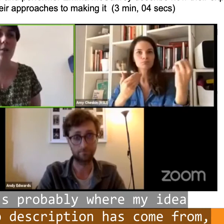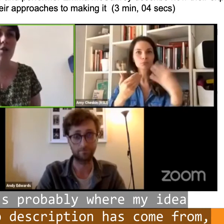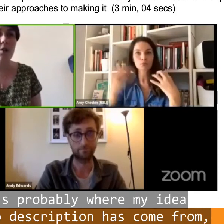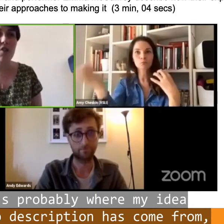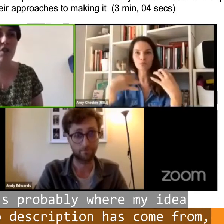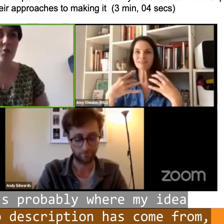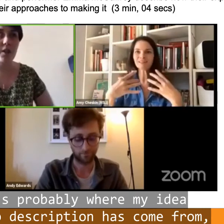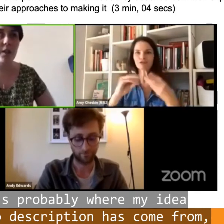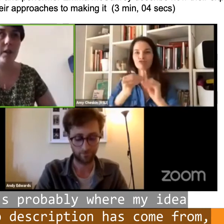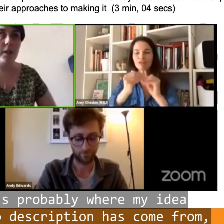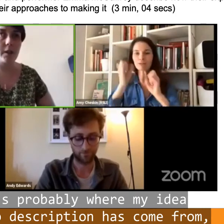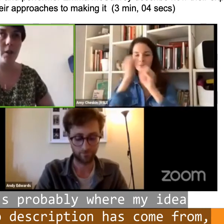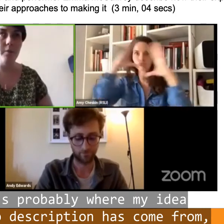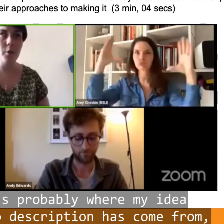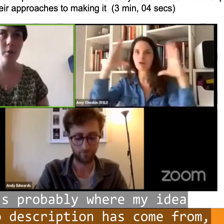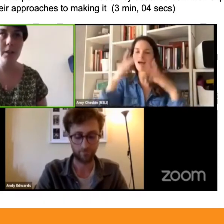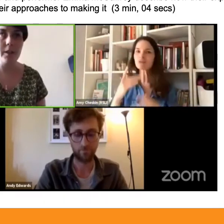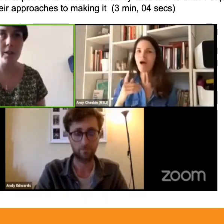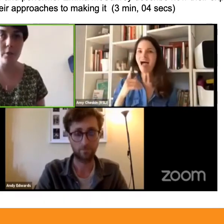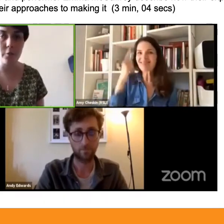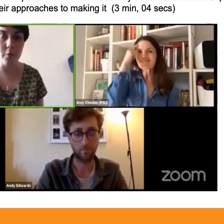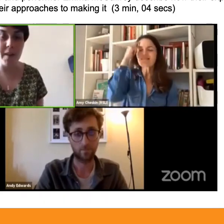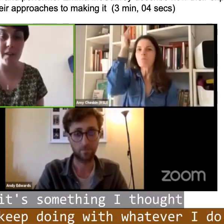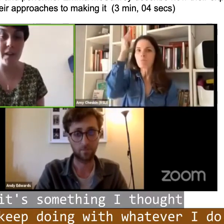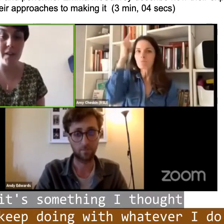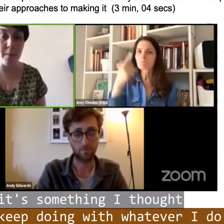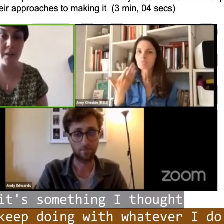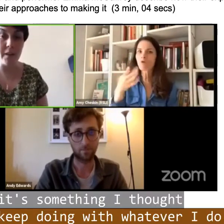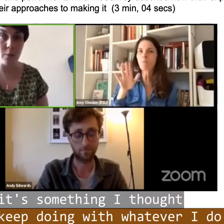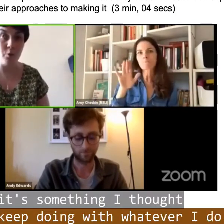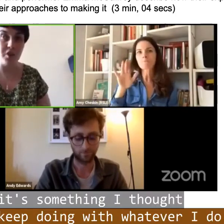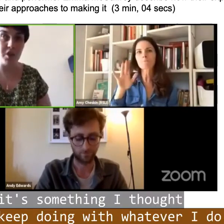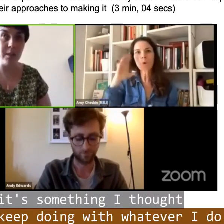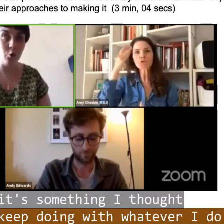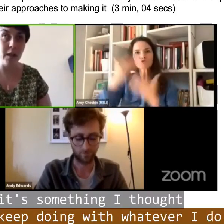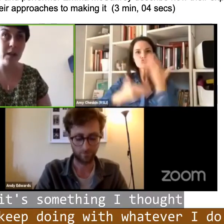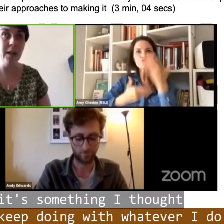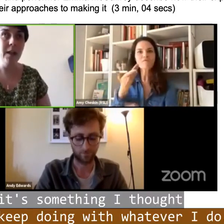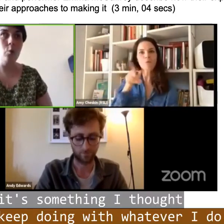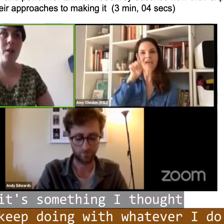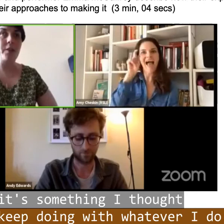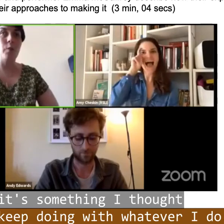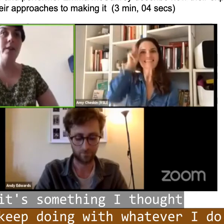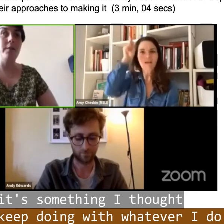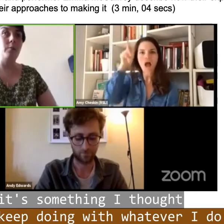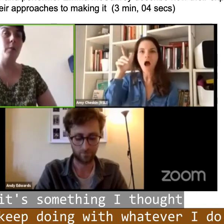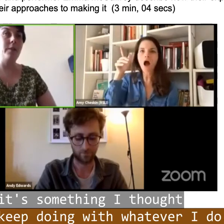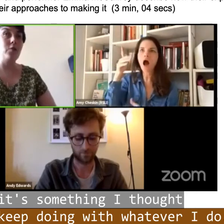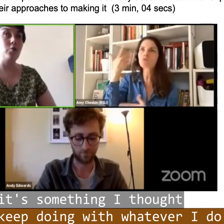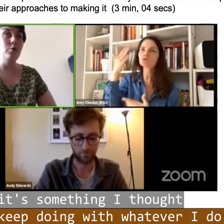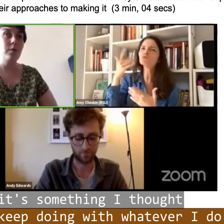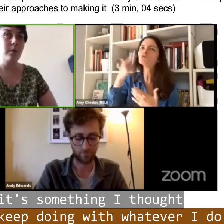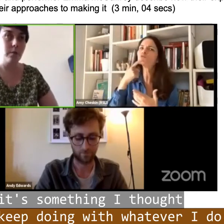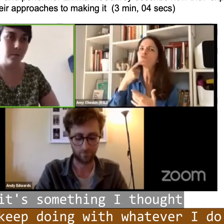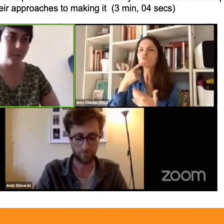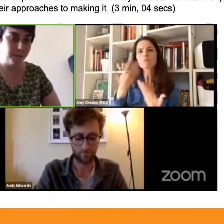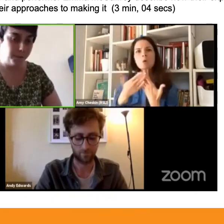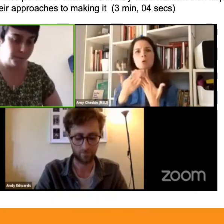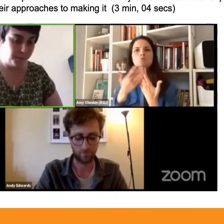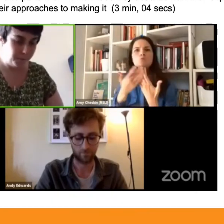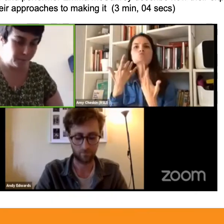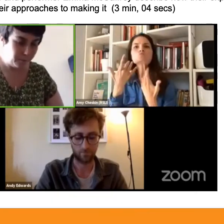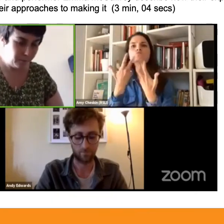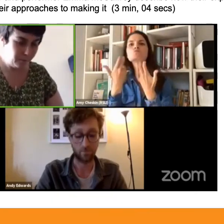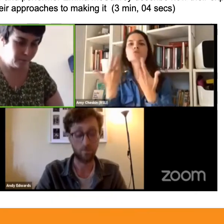of audio description has come from, really. It's sprung from, and it's a method I want to keep doing with whatever I do.